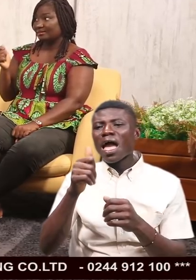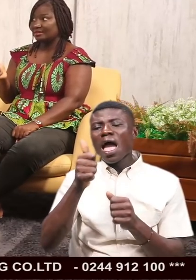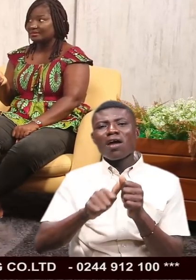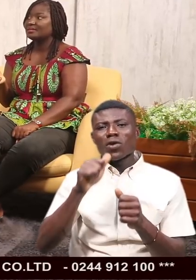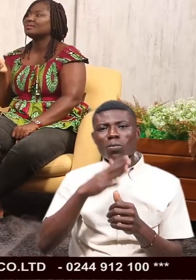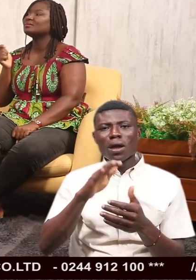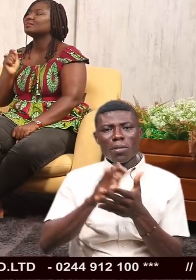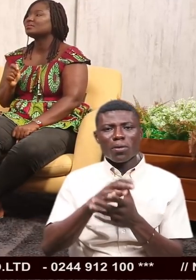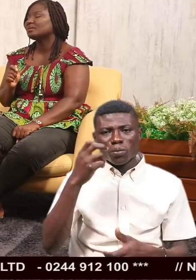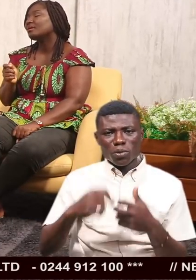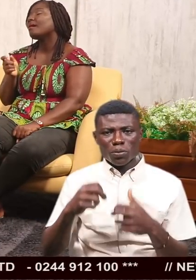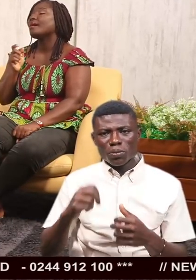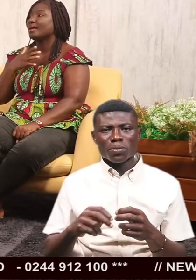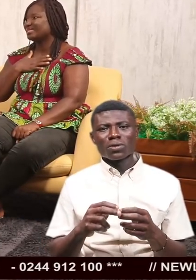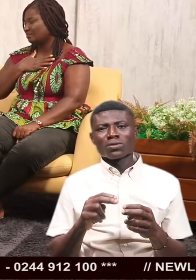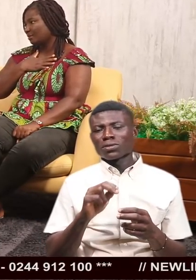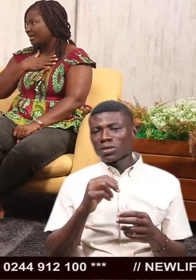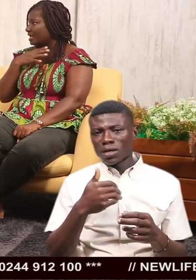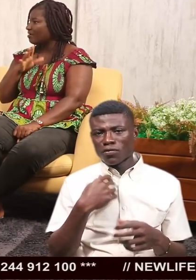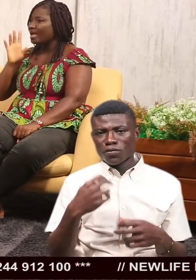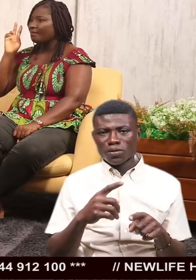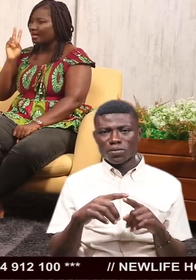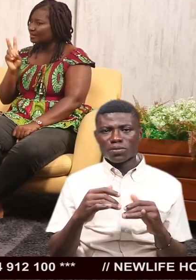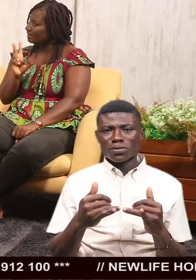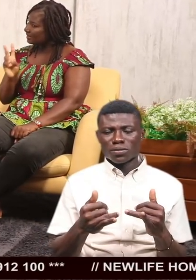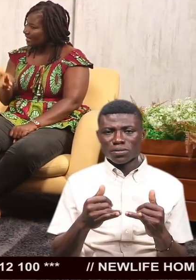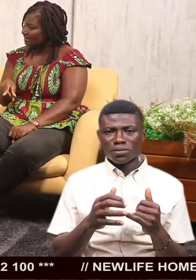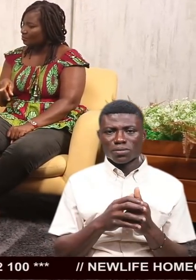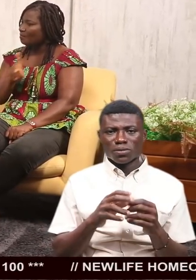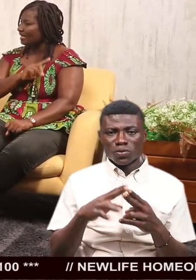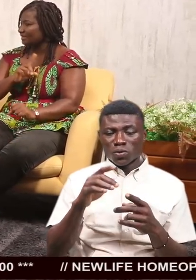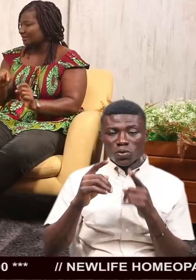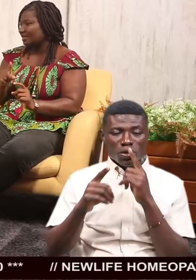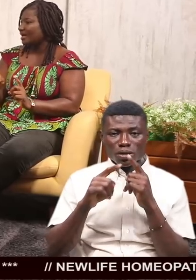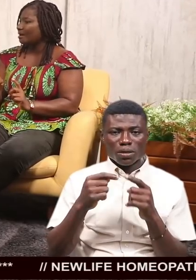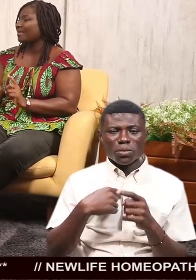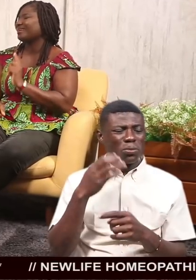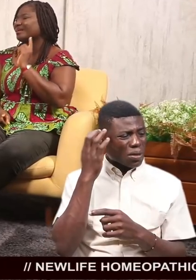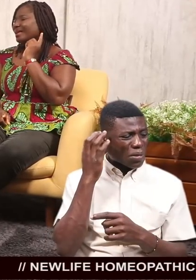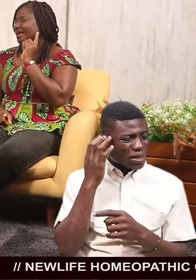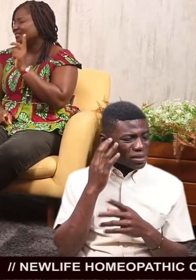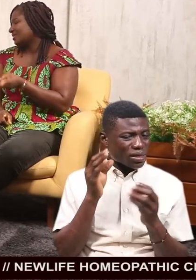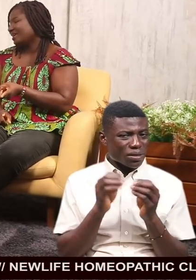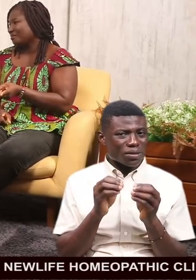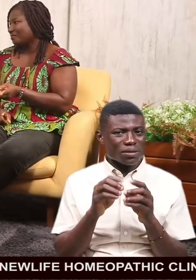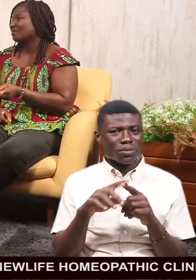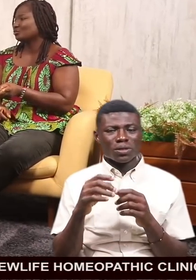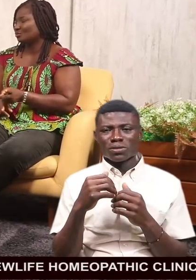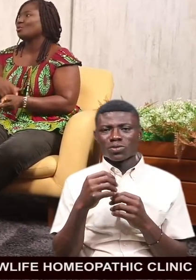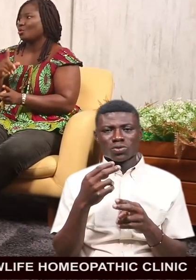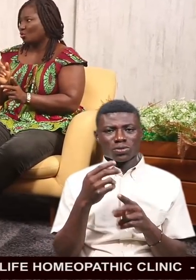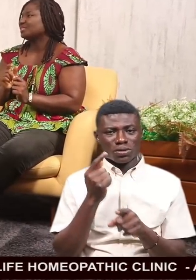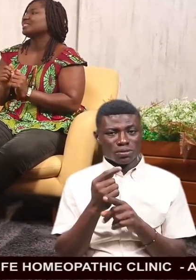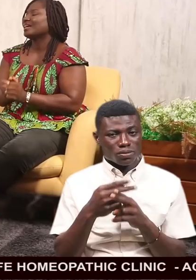e na se se se no leukemia aha nti meme yare ma sa se me matete ama enche ye kra